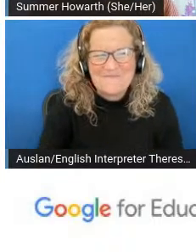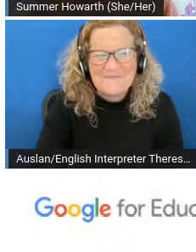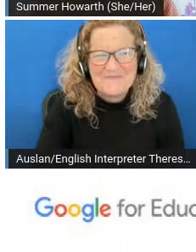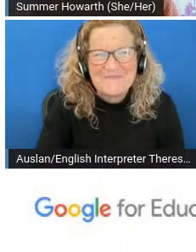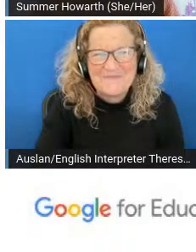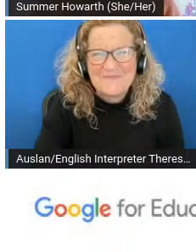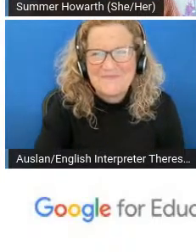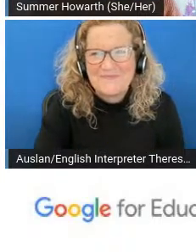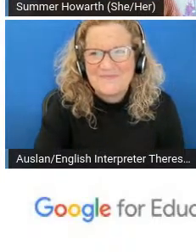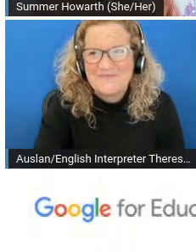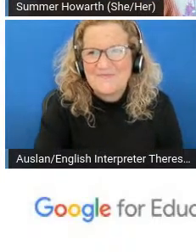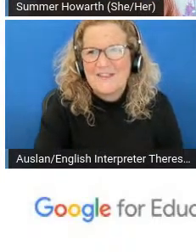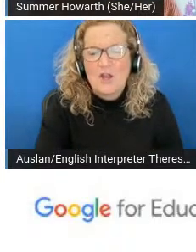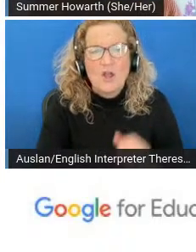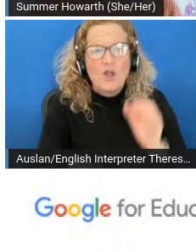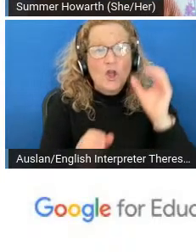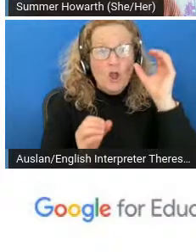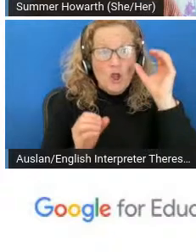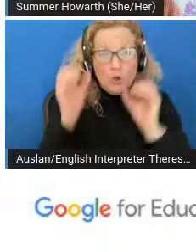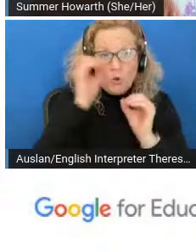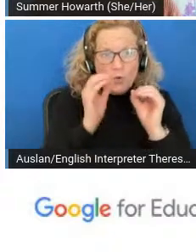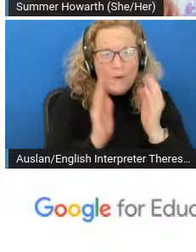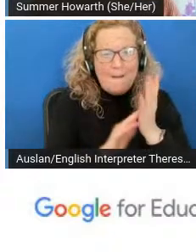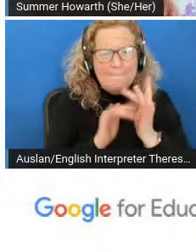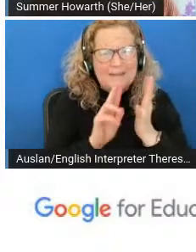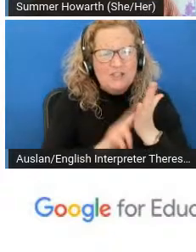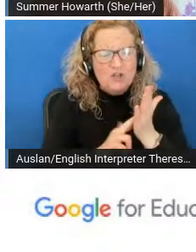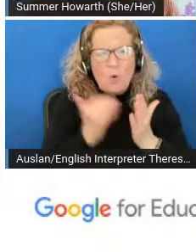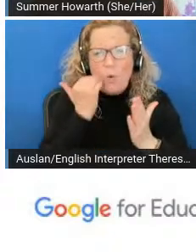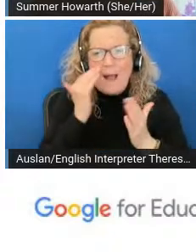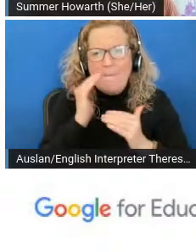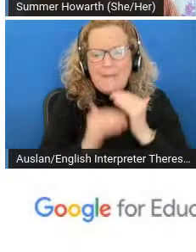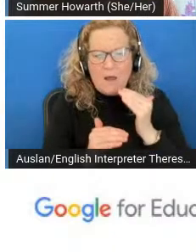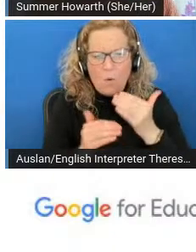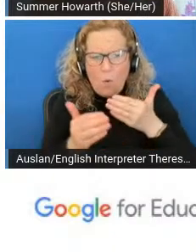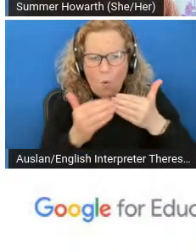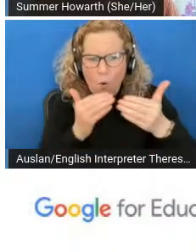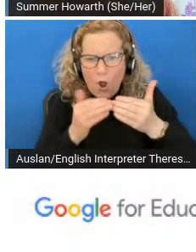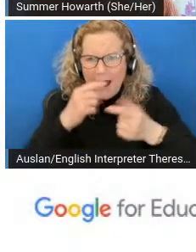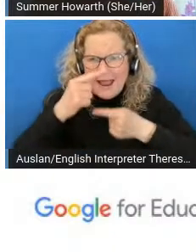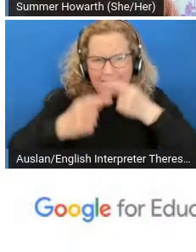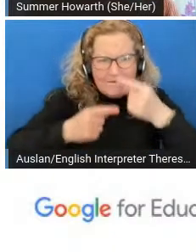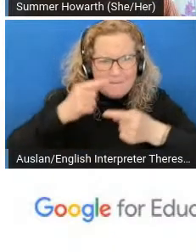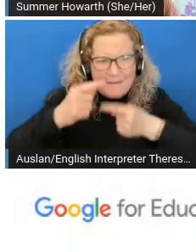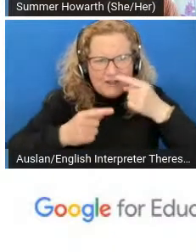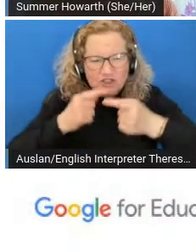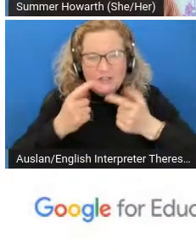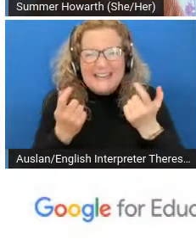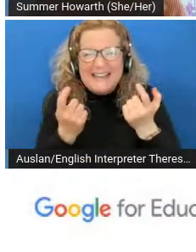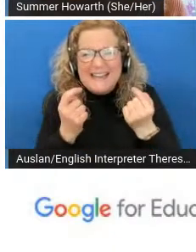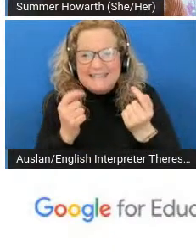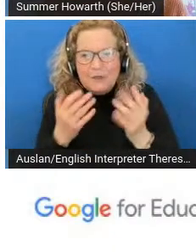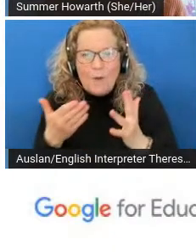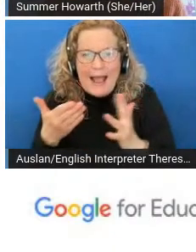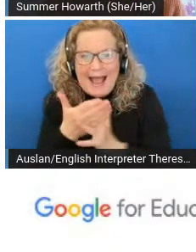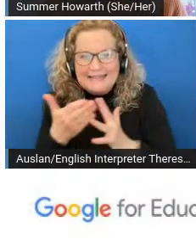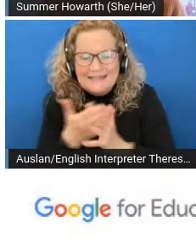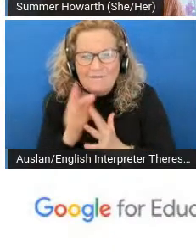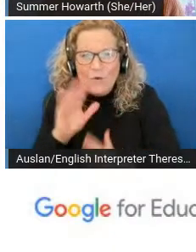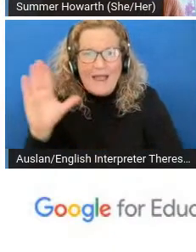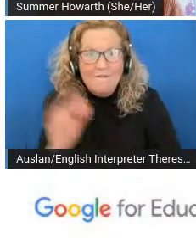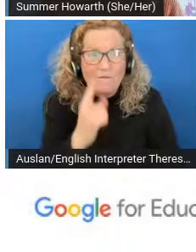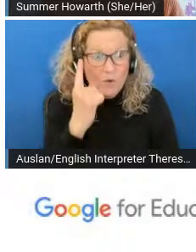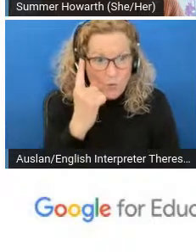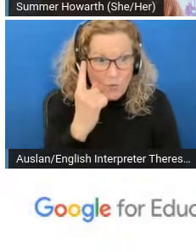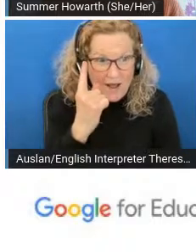about organizing the world's information so that it is easily accessible to everyone. And that's kind